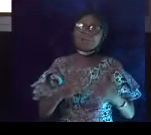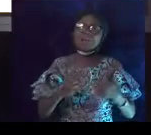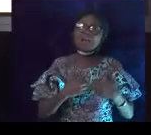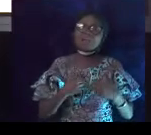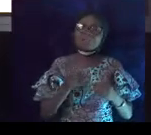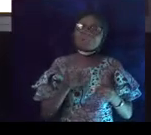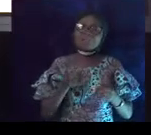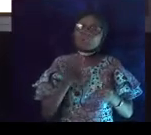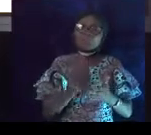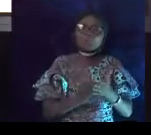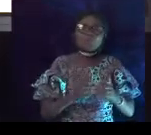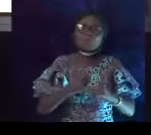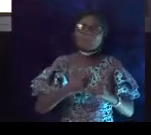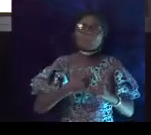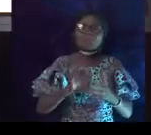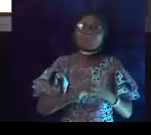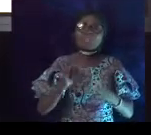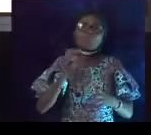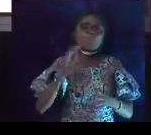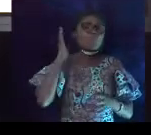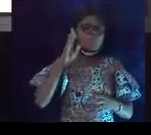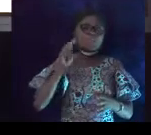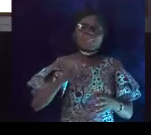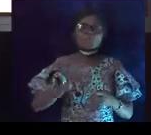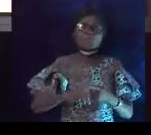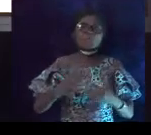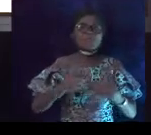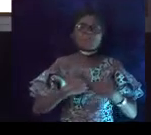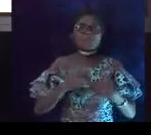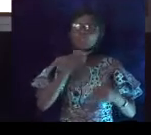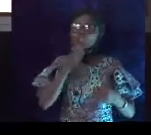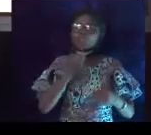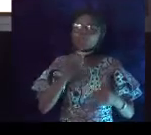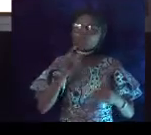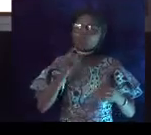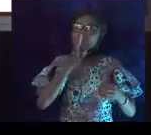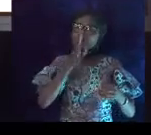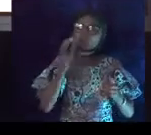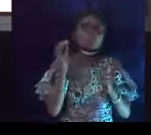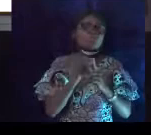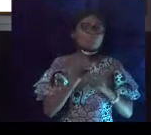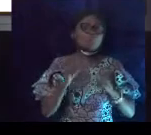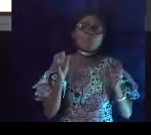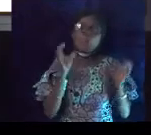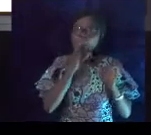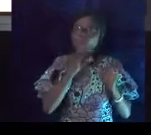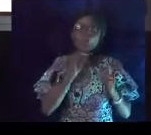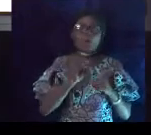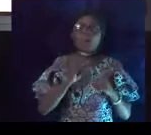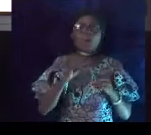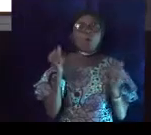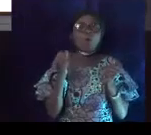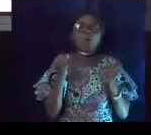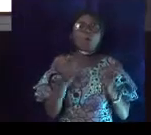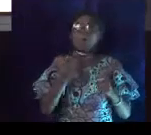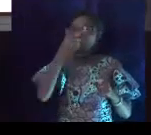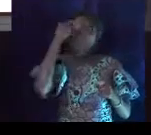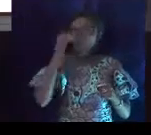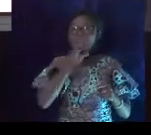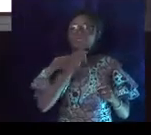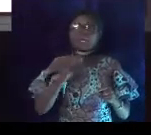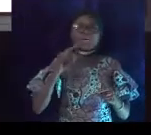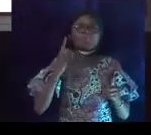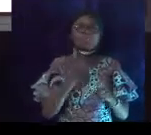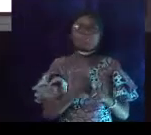moderate temperature around them. It has certain temperature that they will need to have. It must not be too hot or